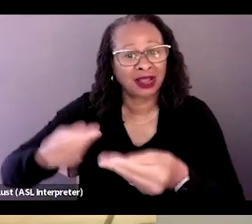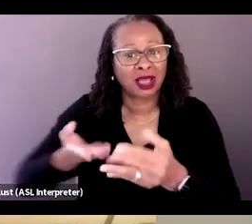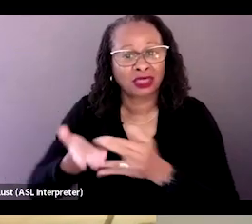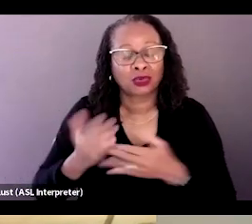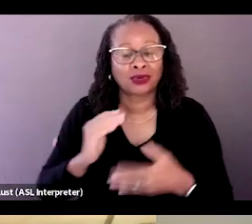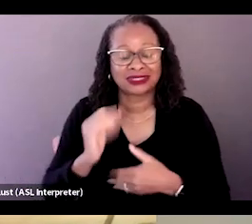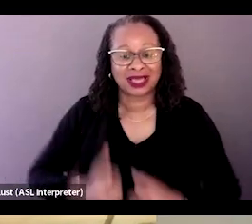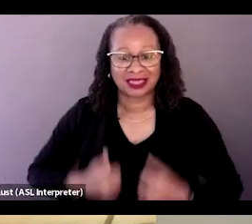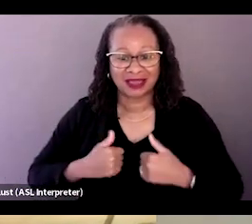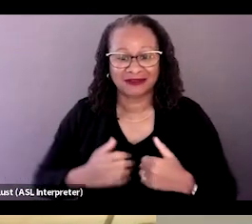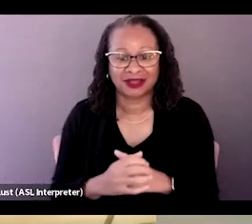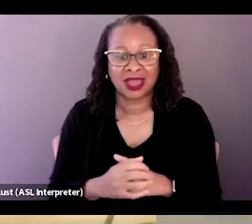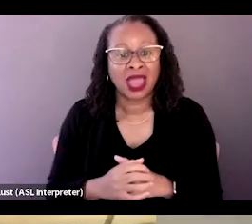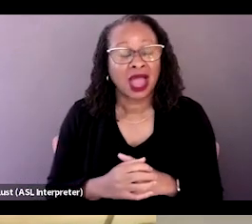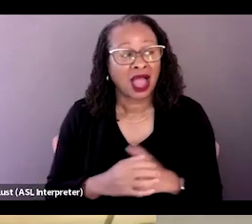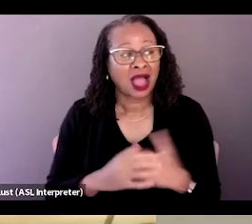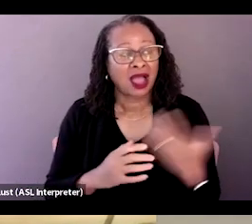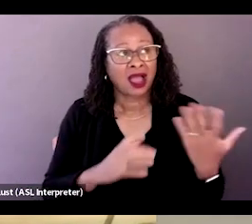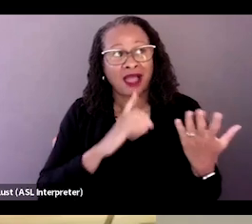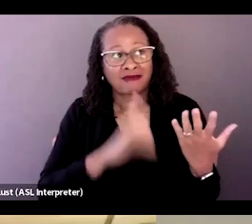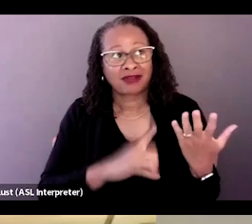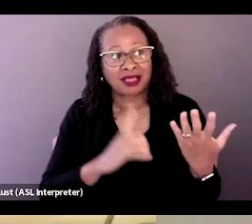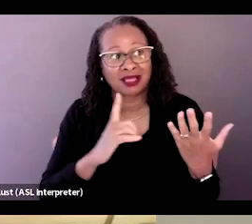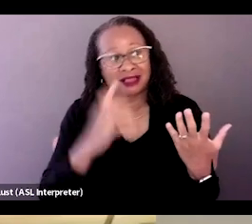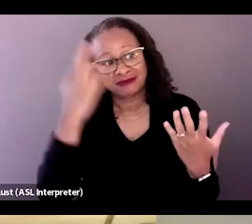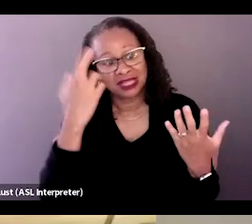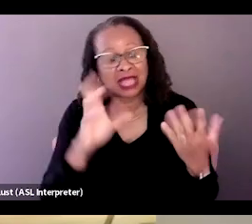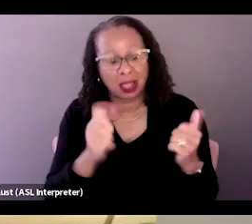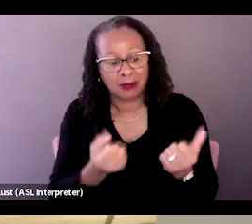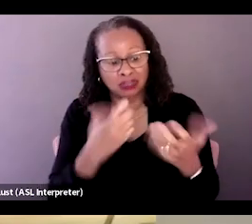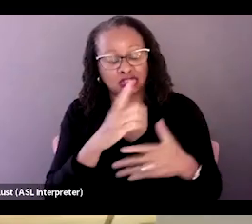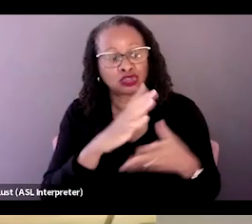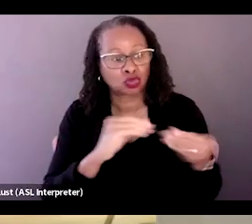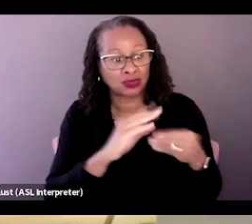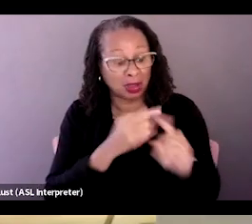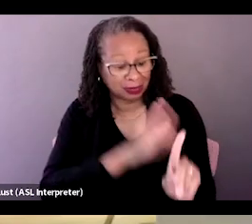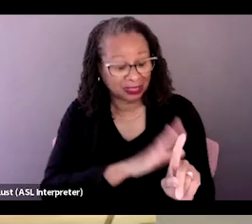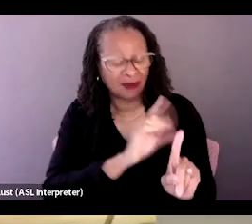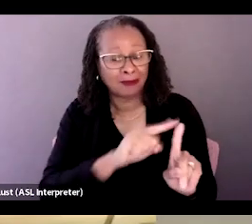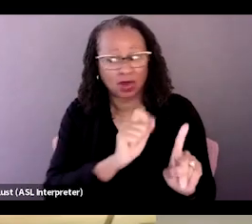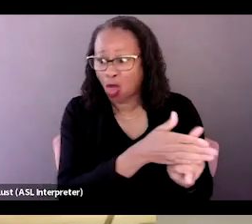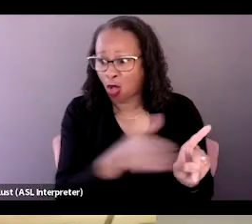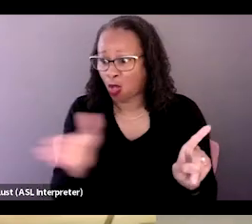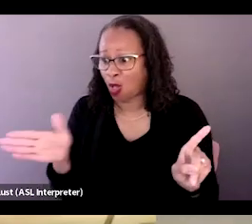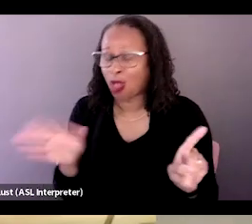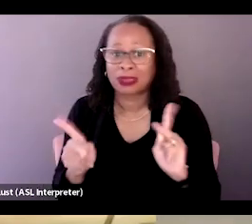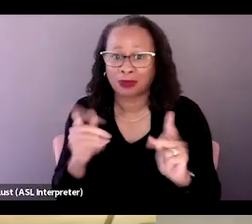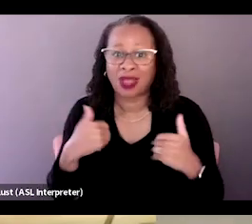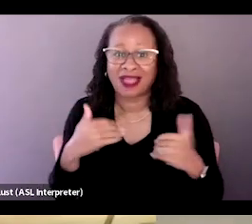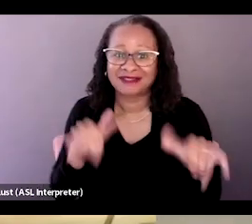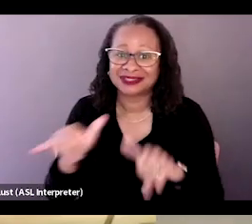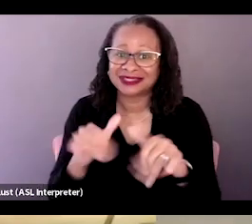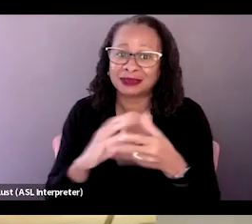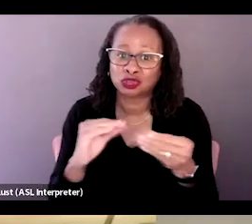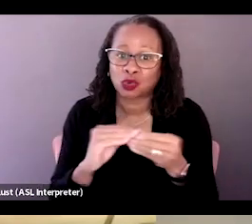story was his story, but also the story of everyone else in the area. Everybody had someone who died, who passed away, and